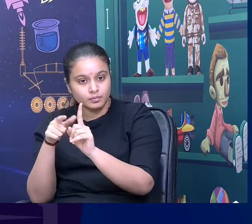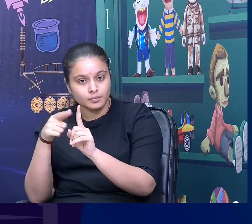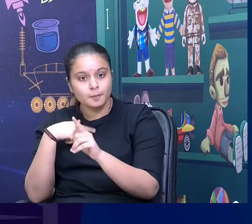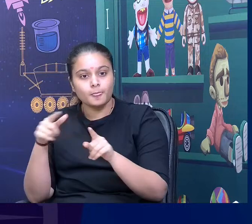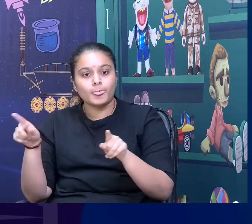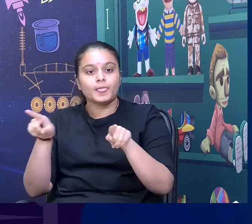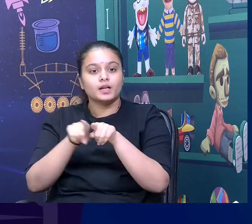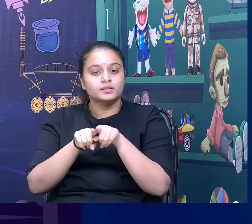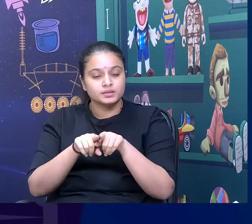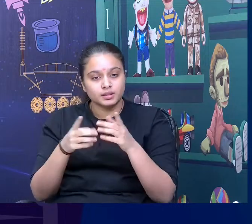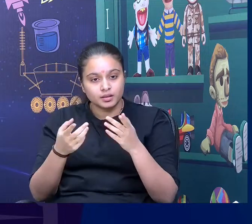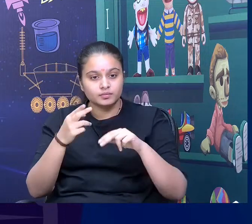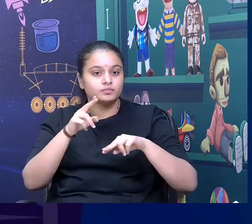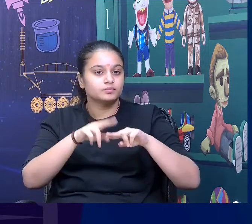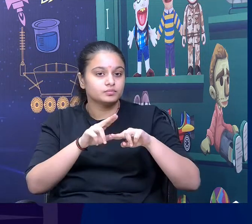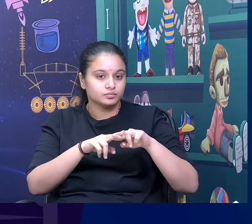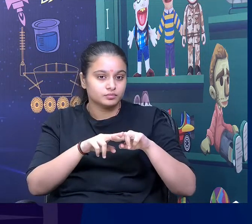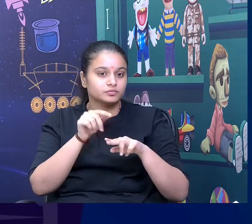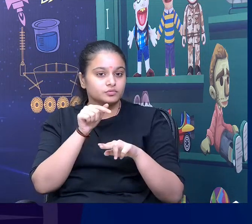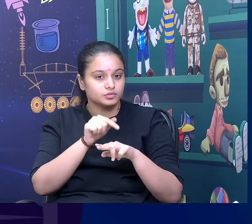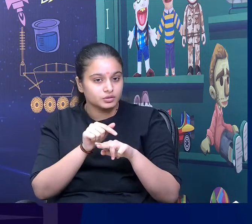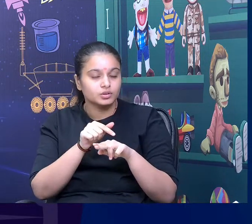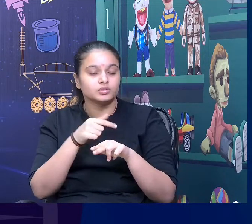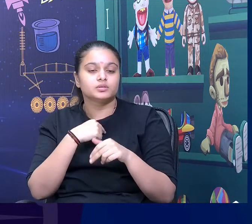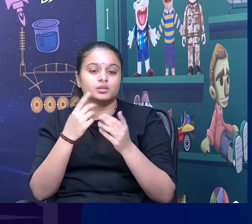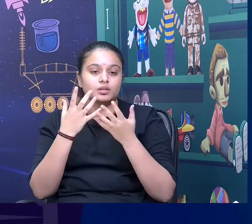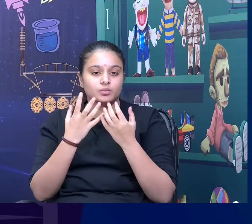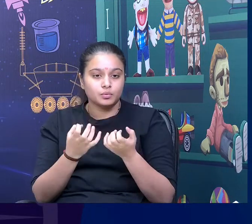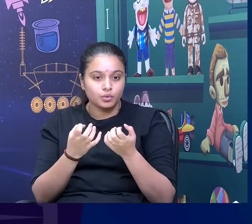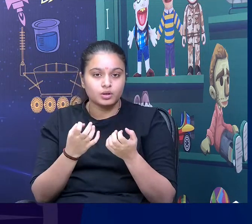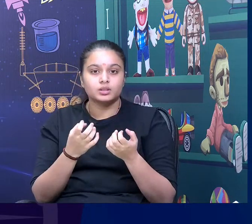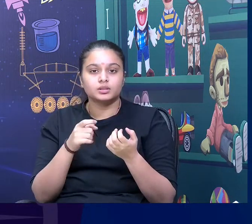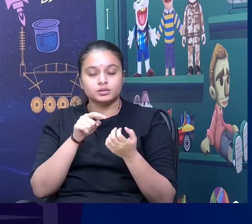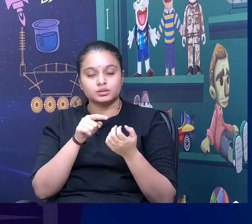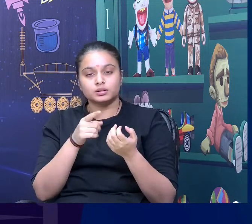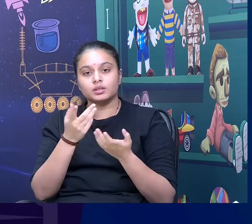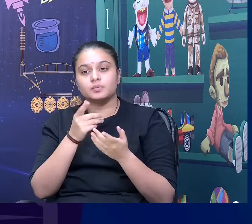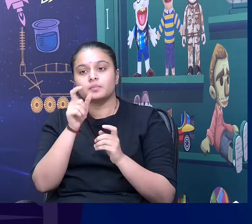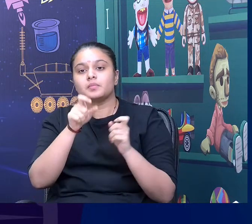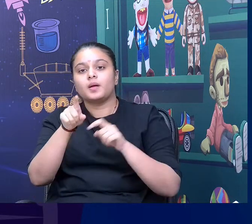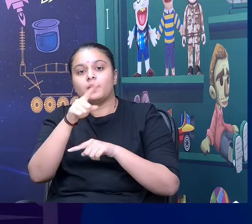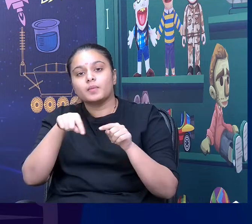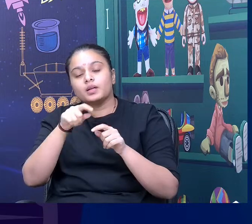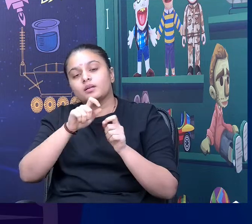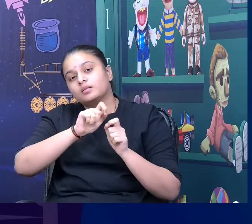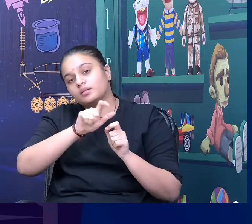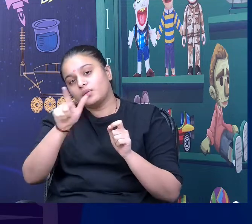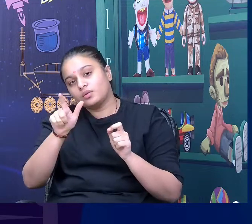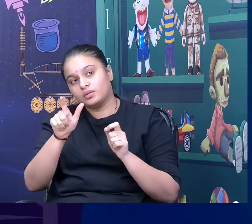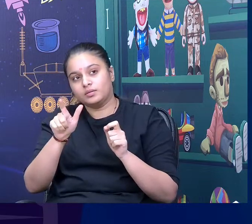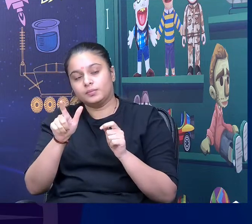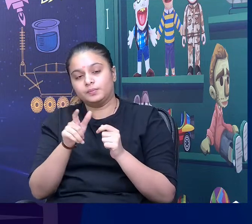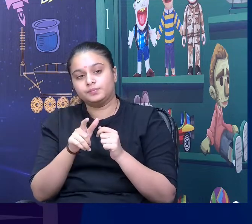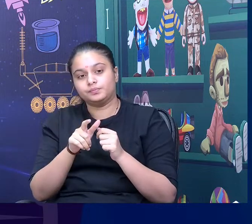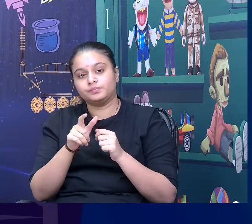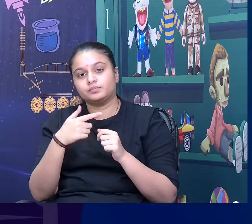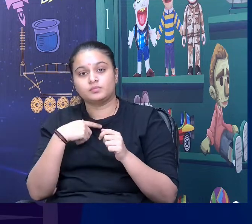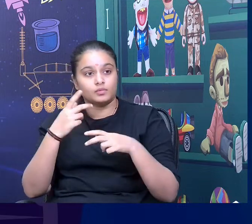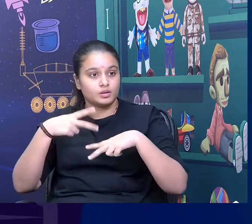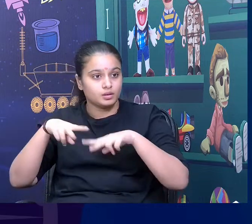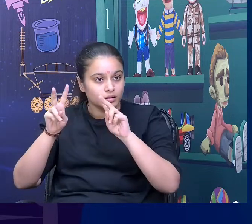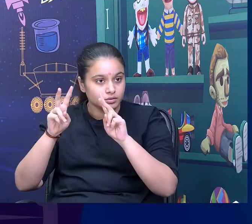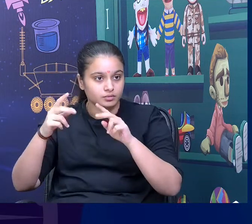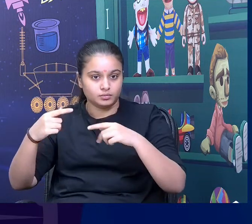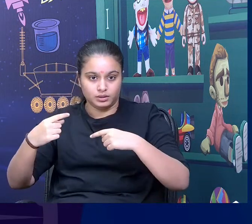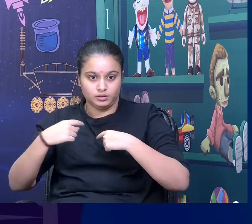the same thing goes for Firdaus Kanga, who wanted and who wants that people should inspire